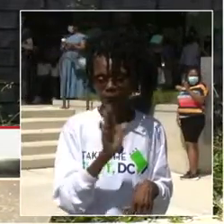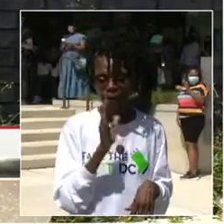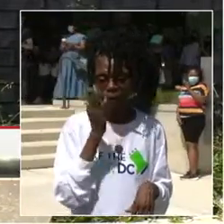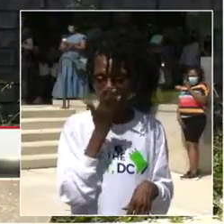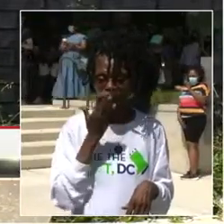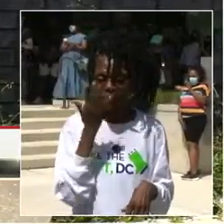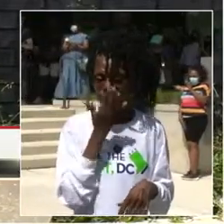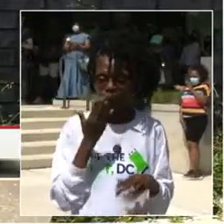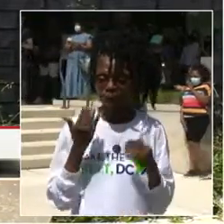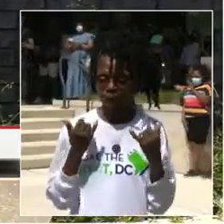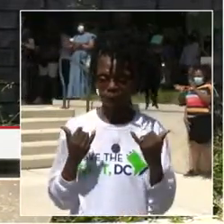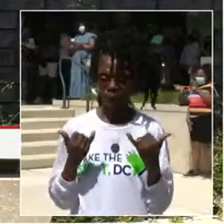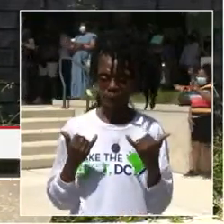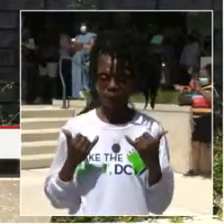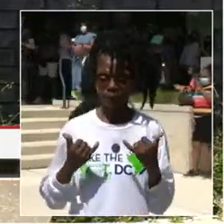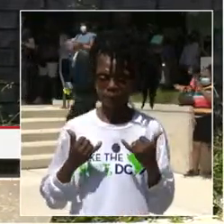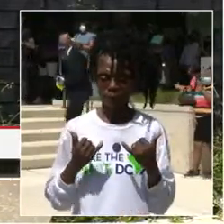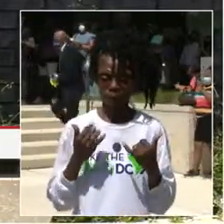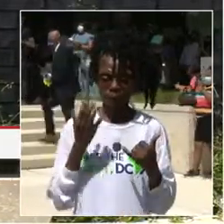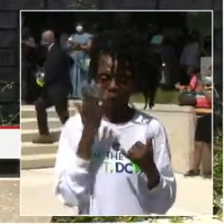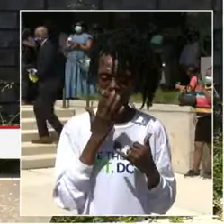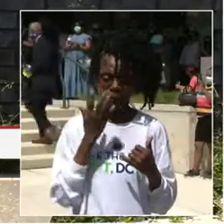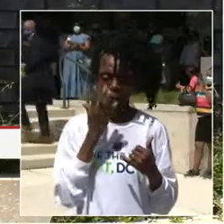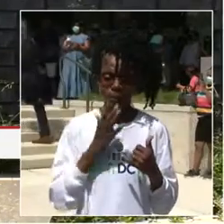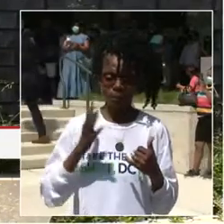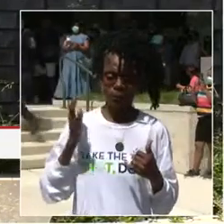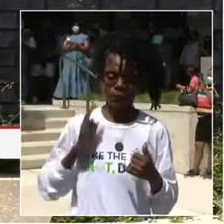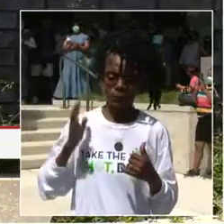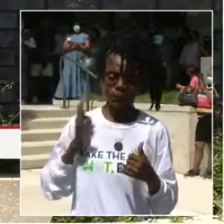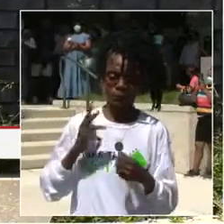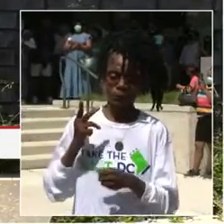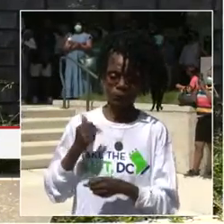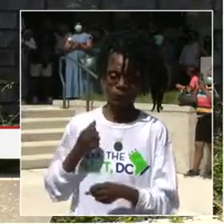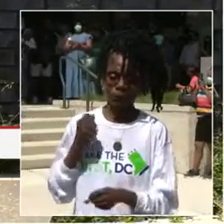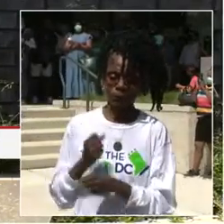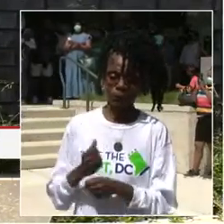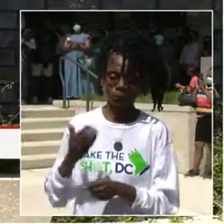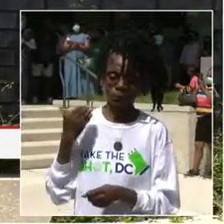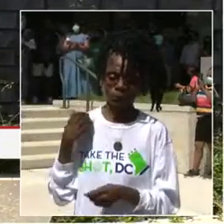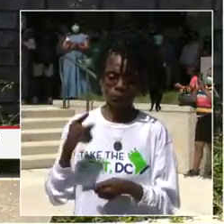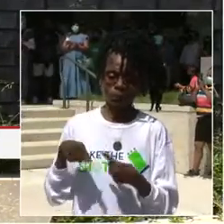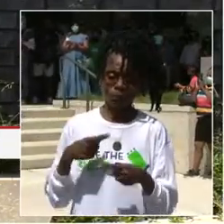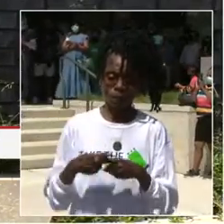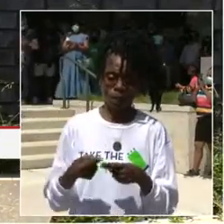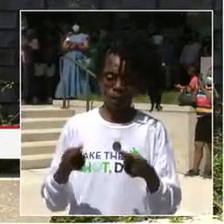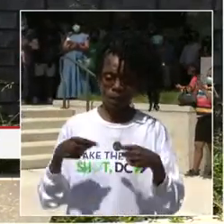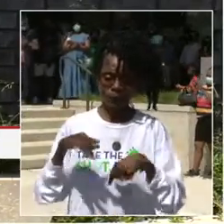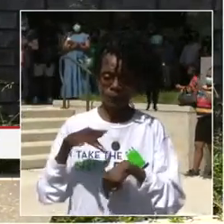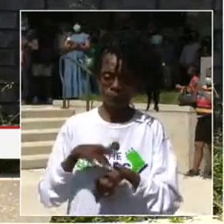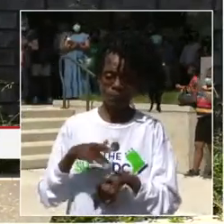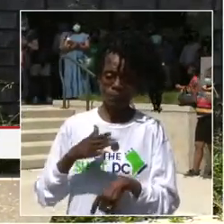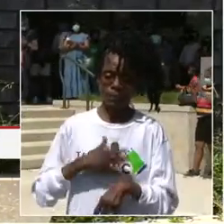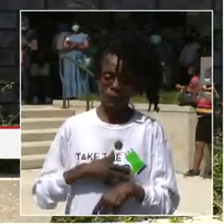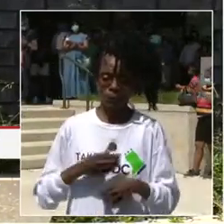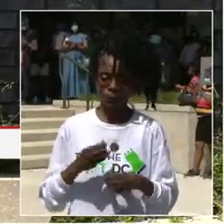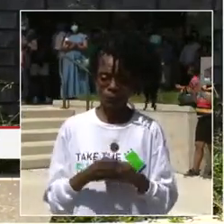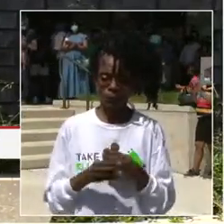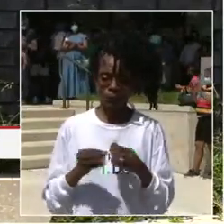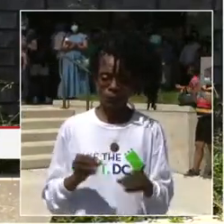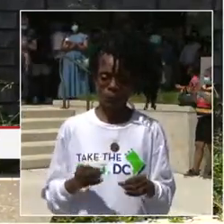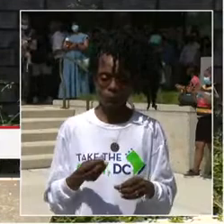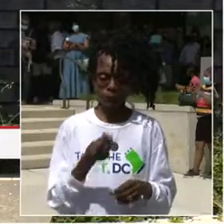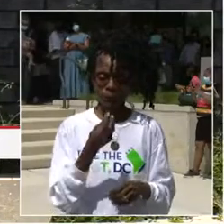the faces 3 years ago when they came to my office to tell me and to